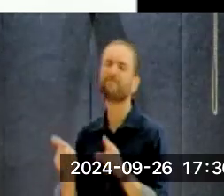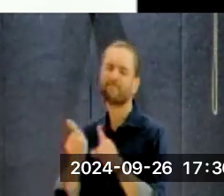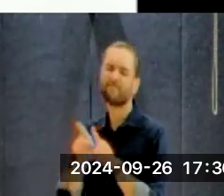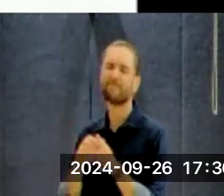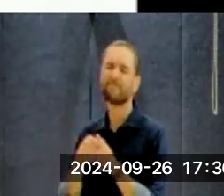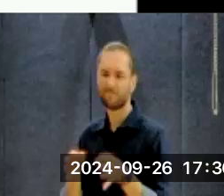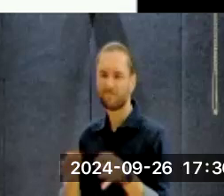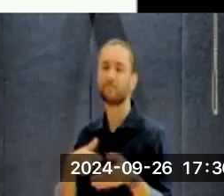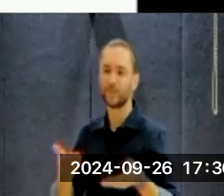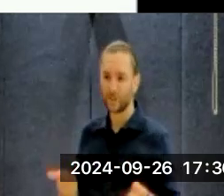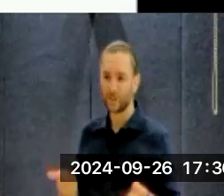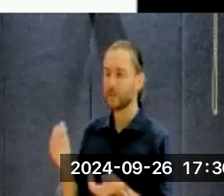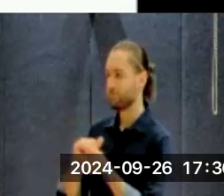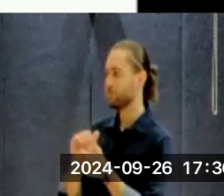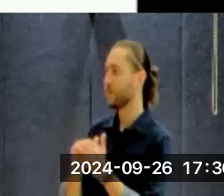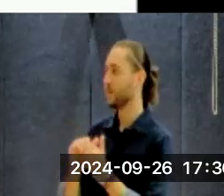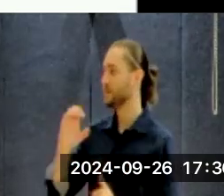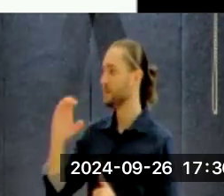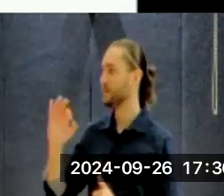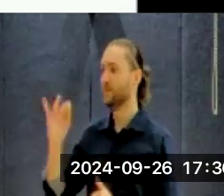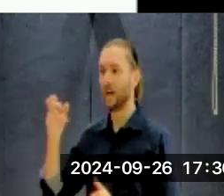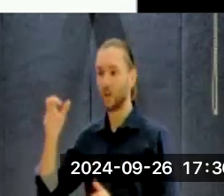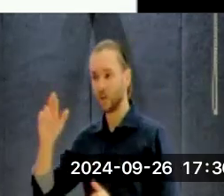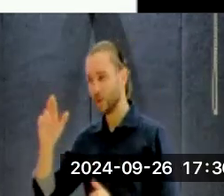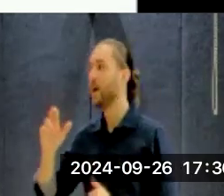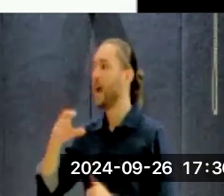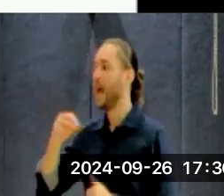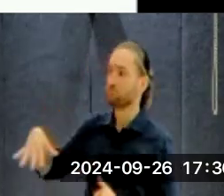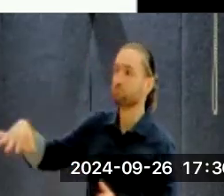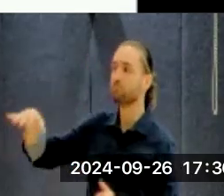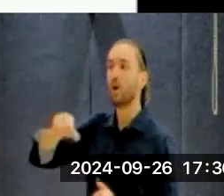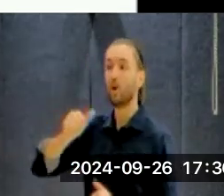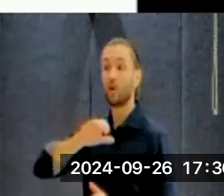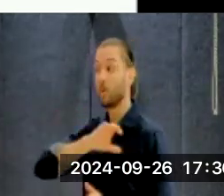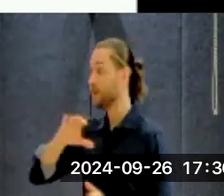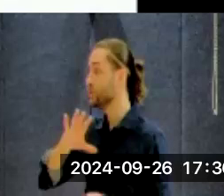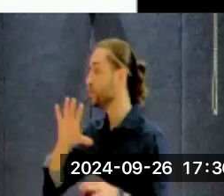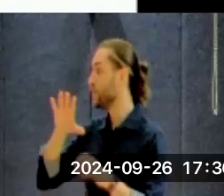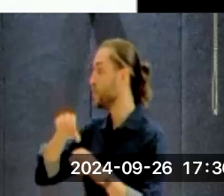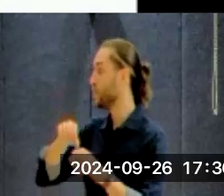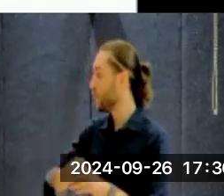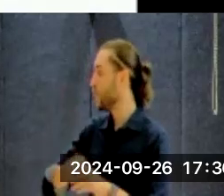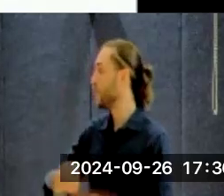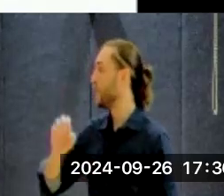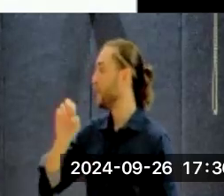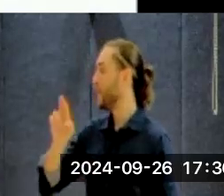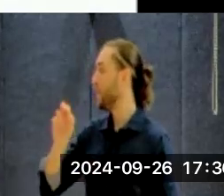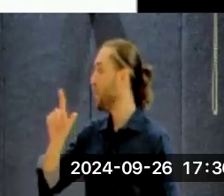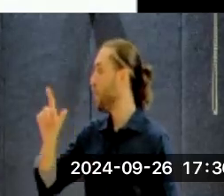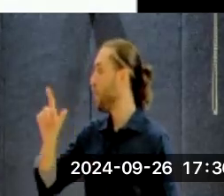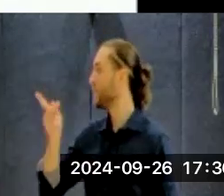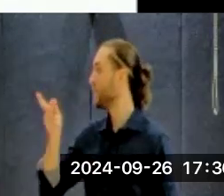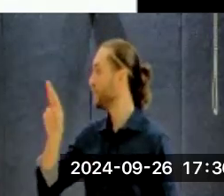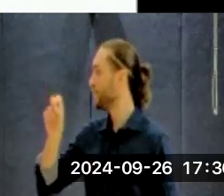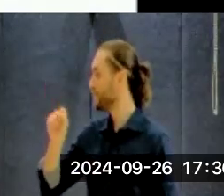have my Commissioner Cece Filer along the rest of the commissioners. I have is Elroy Southers right over here. Thank